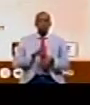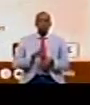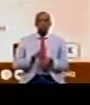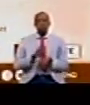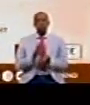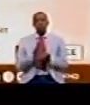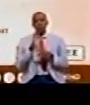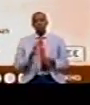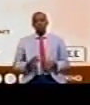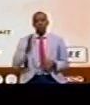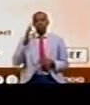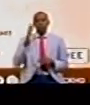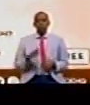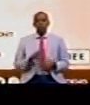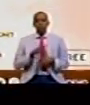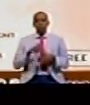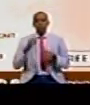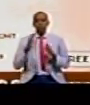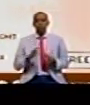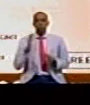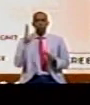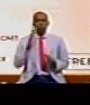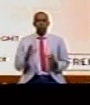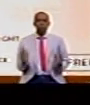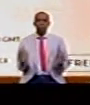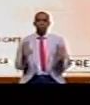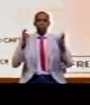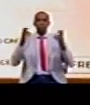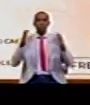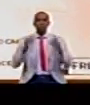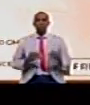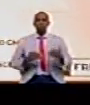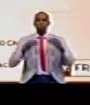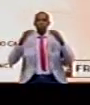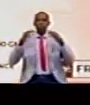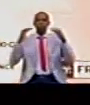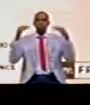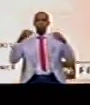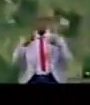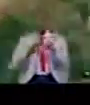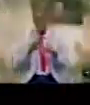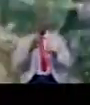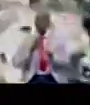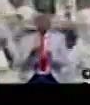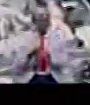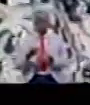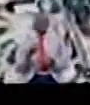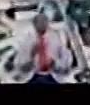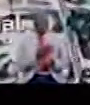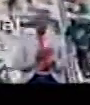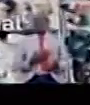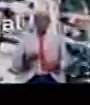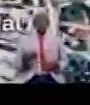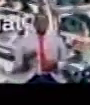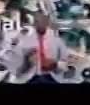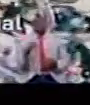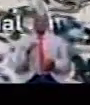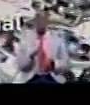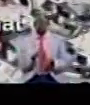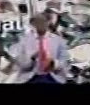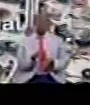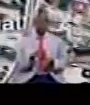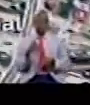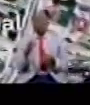children. Children that are under curse. I was talking to some yesterday, and I read a scripture to